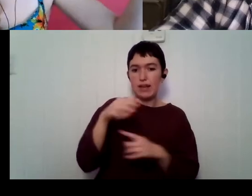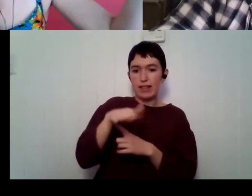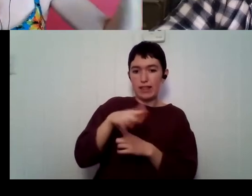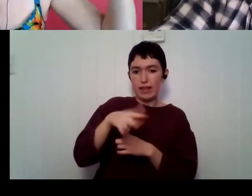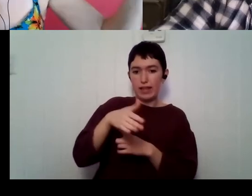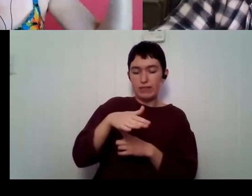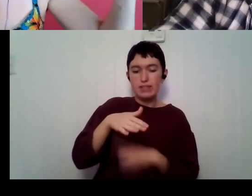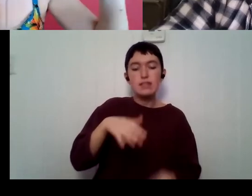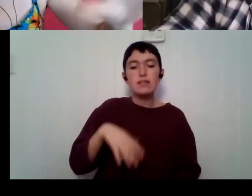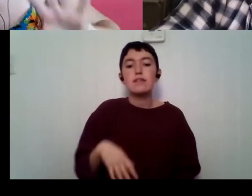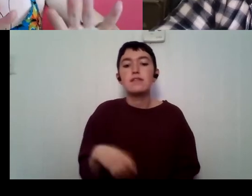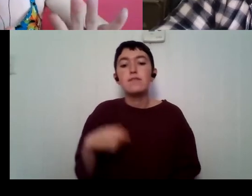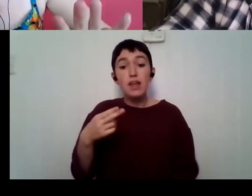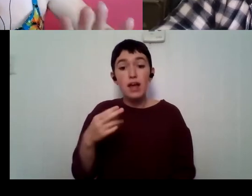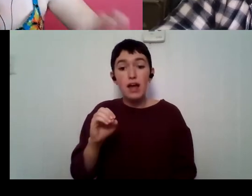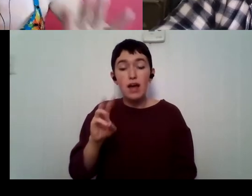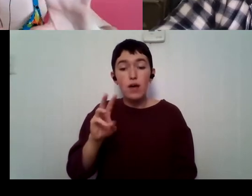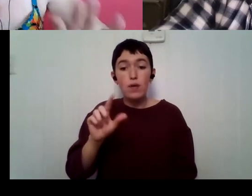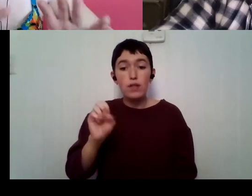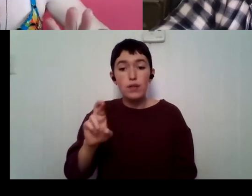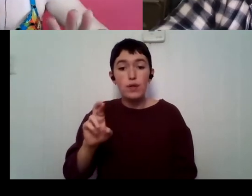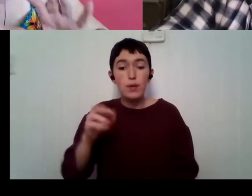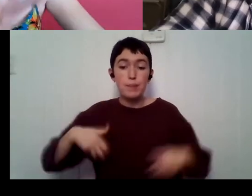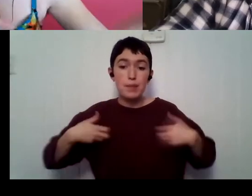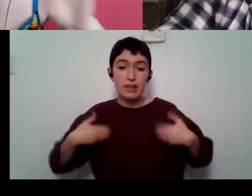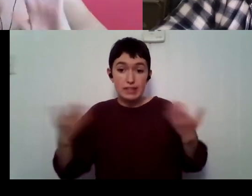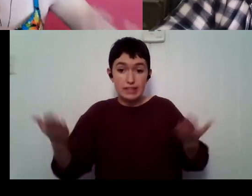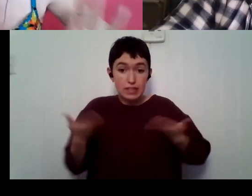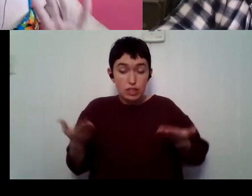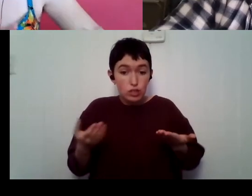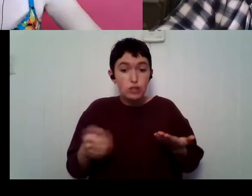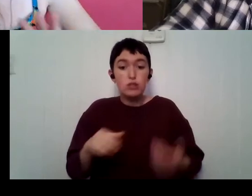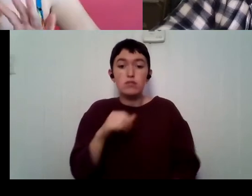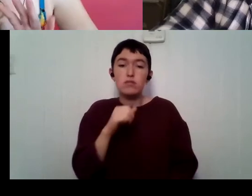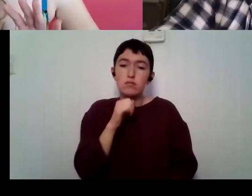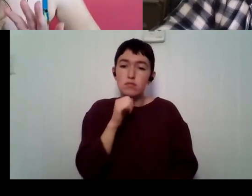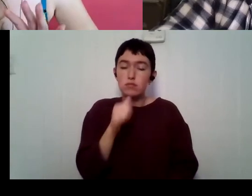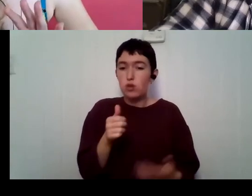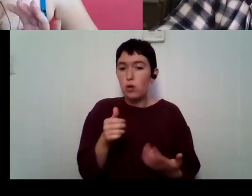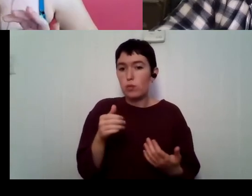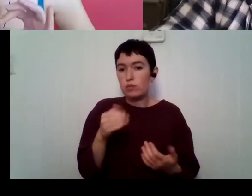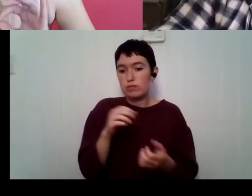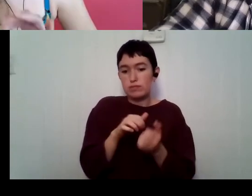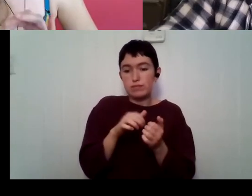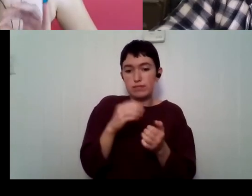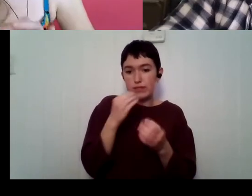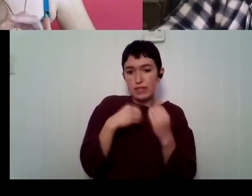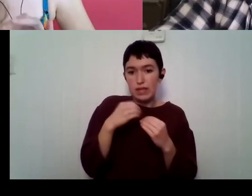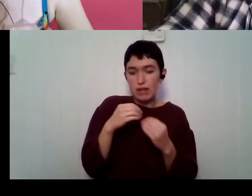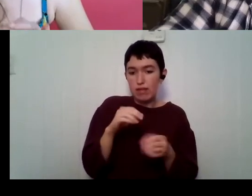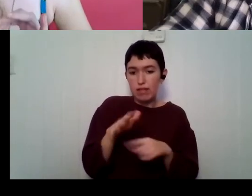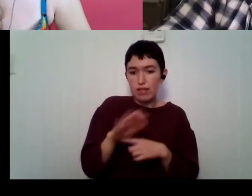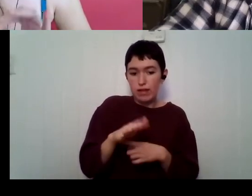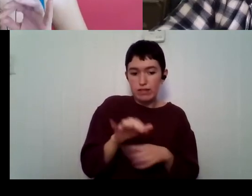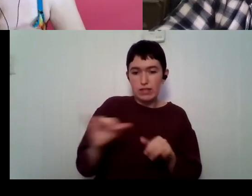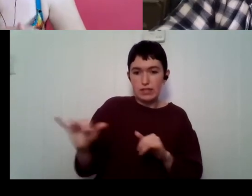this area they're not that type of the monkey, but they do have their own way of digesting these leaves because they're big leaf eaters. And because they're hard to